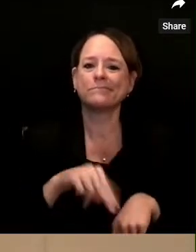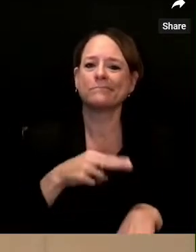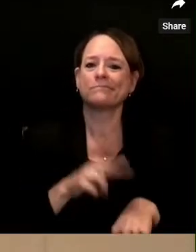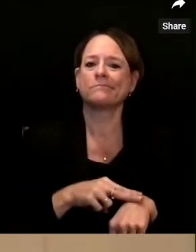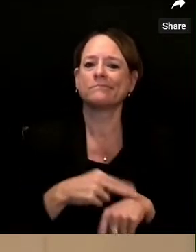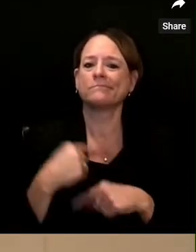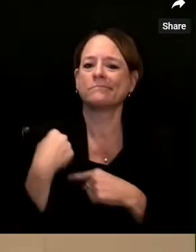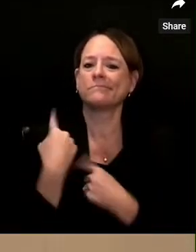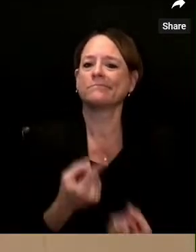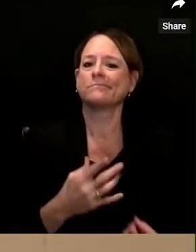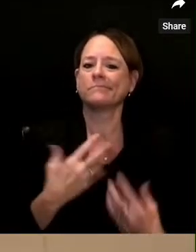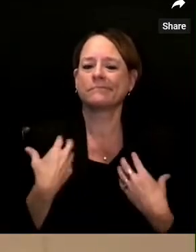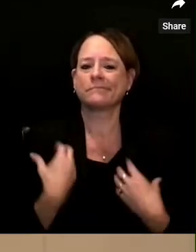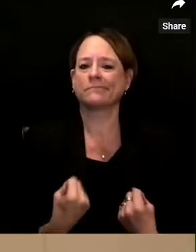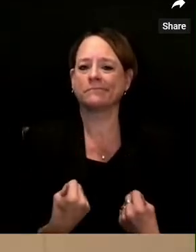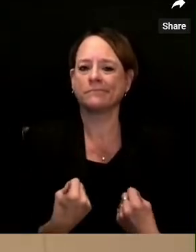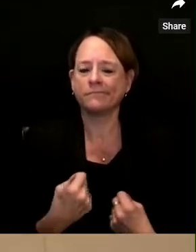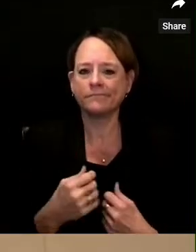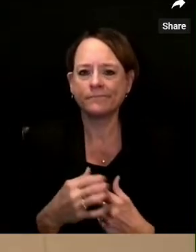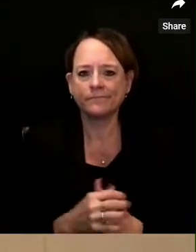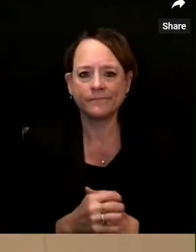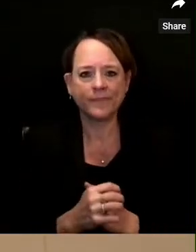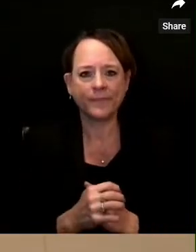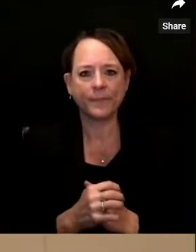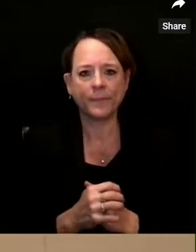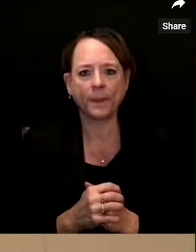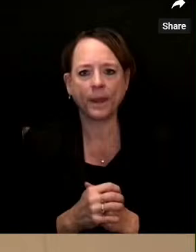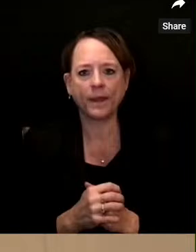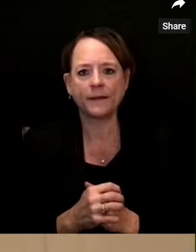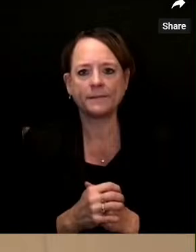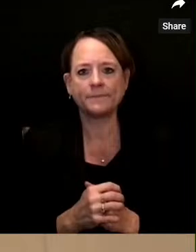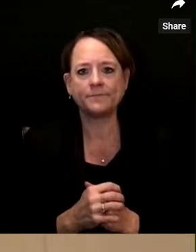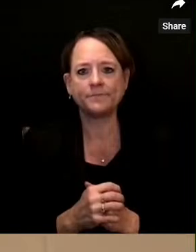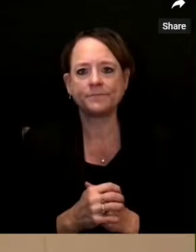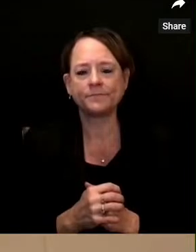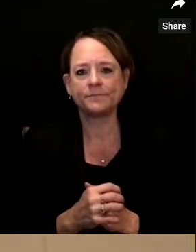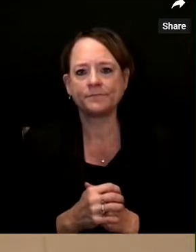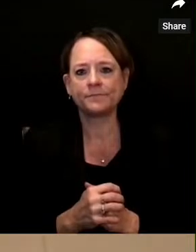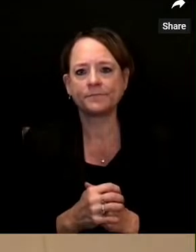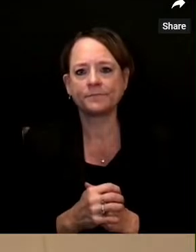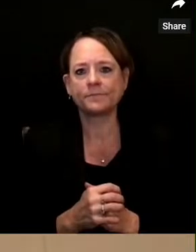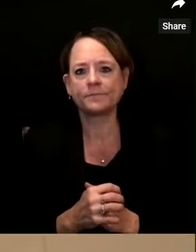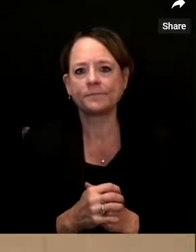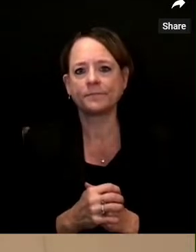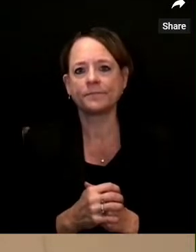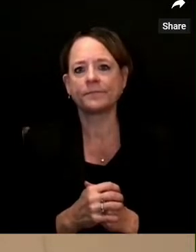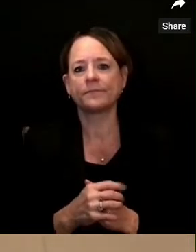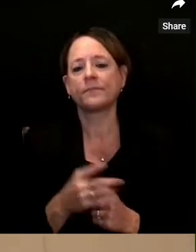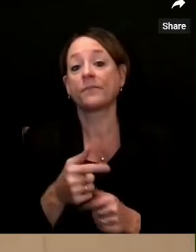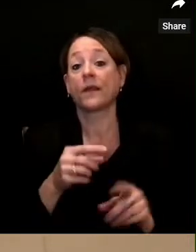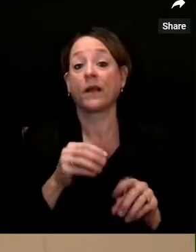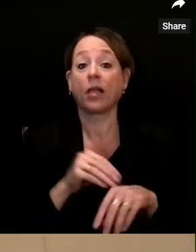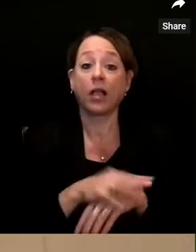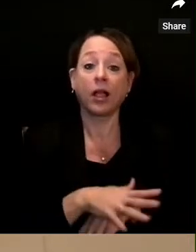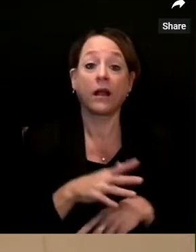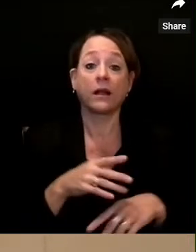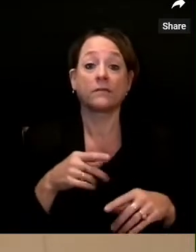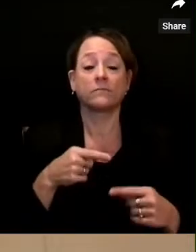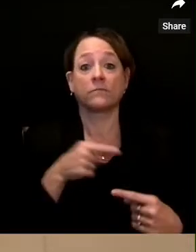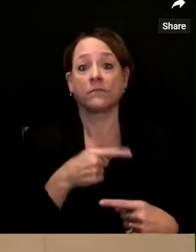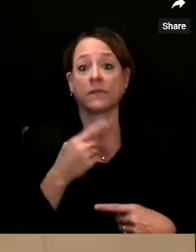lung injury caused by influenza or by a bacterial pneumonia. People who have severe lung injury and require